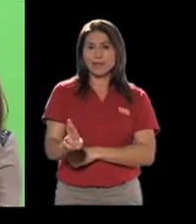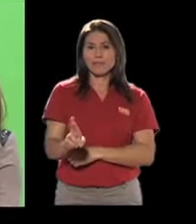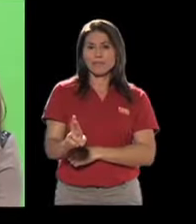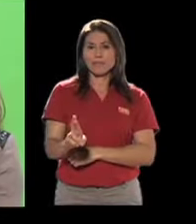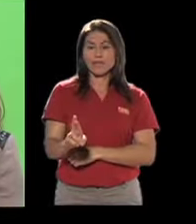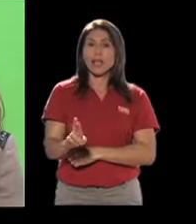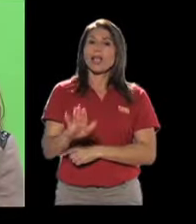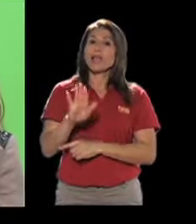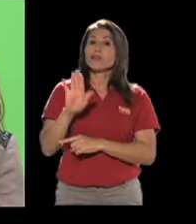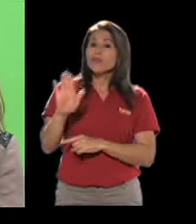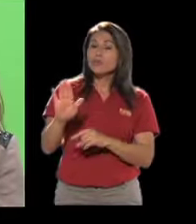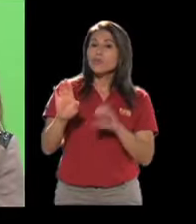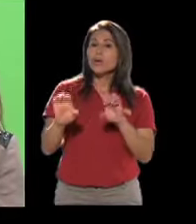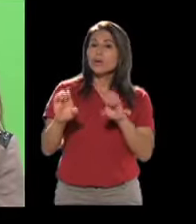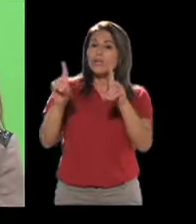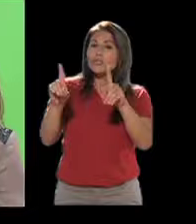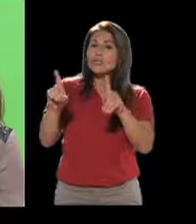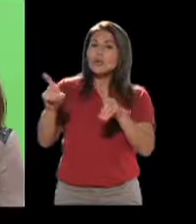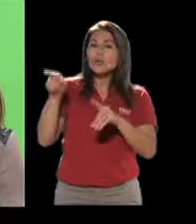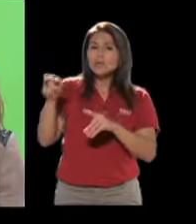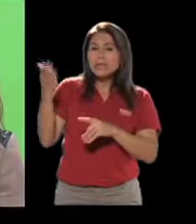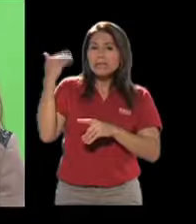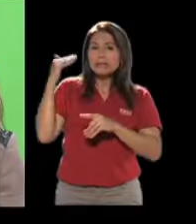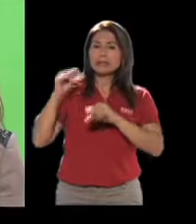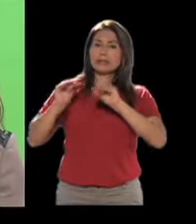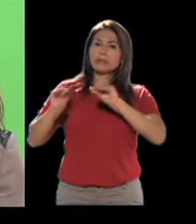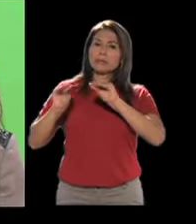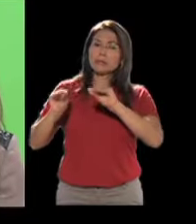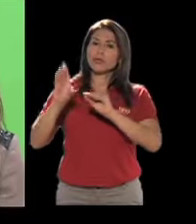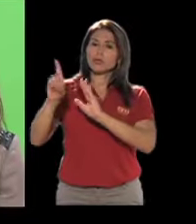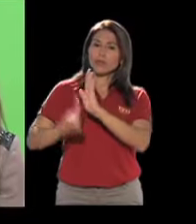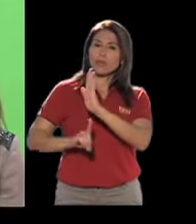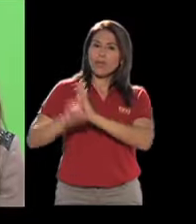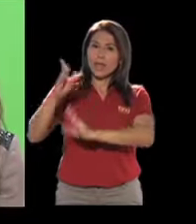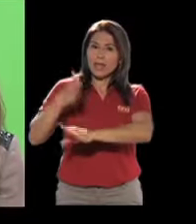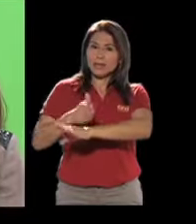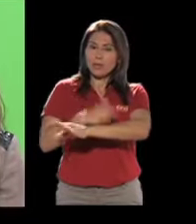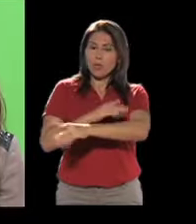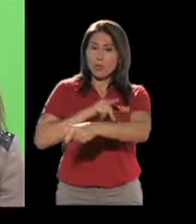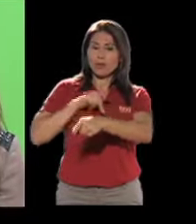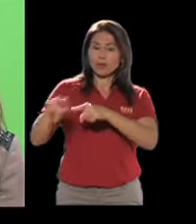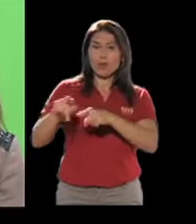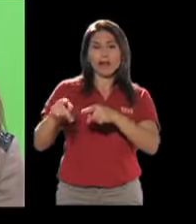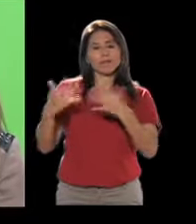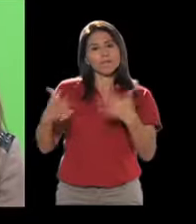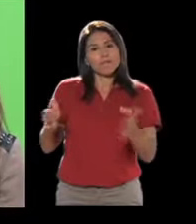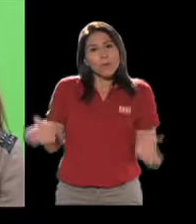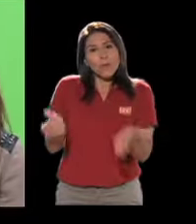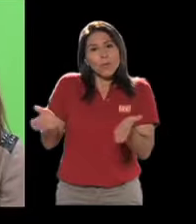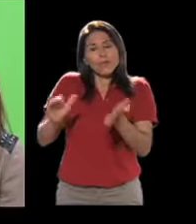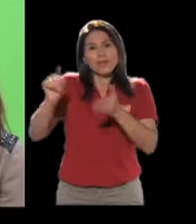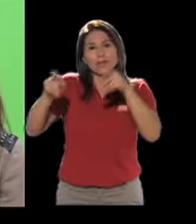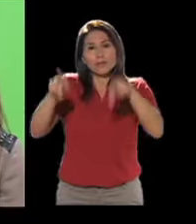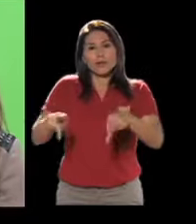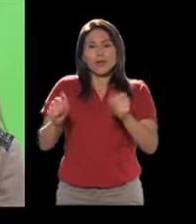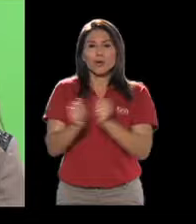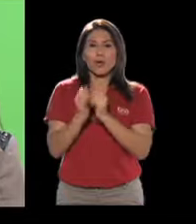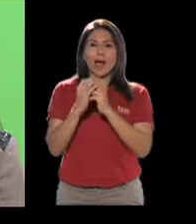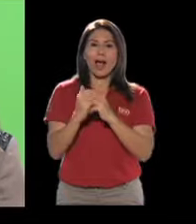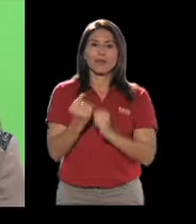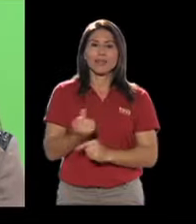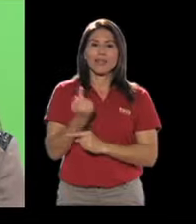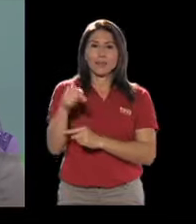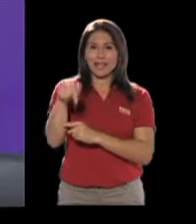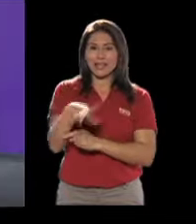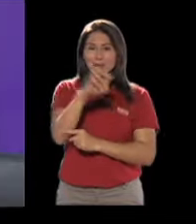Rica. La educación que usted recibió The y el education you desarrollo received que usted ha and the tenido profesional development that you es had inspirador para otras professionally personas con is autismo aquí en Costa inspiring Rica for también.